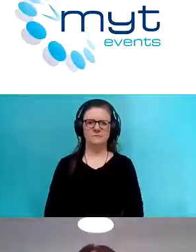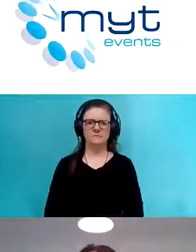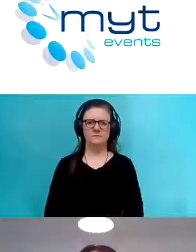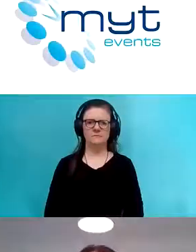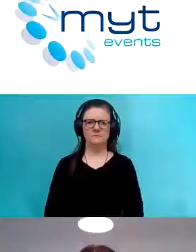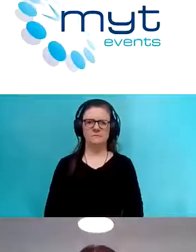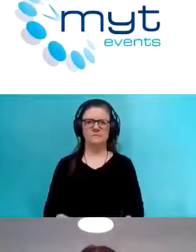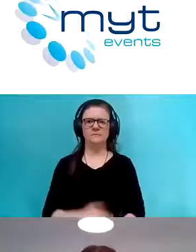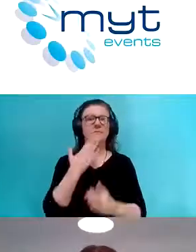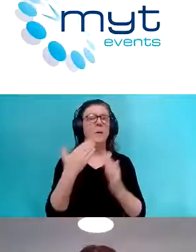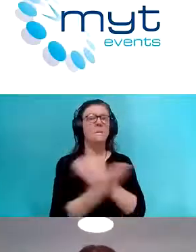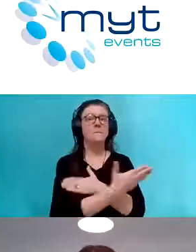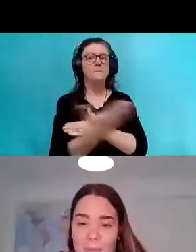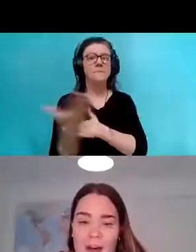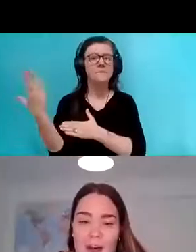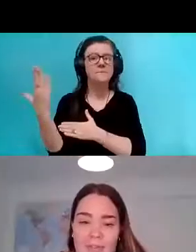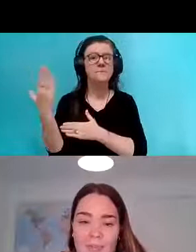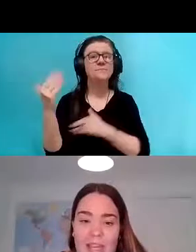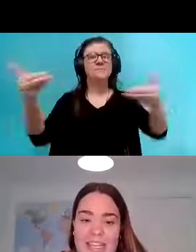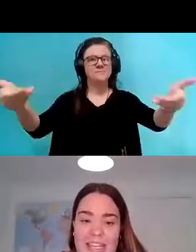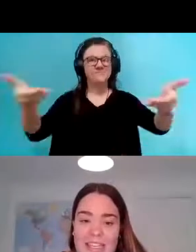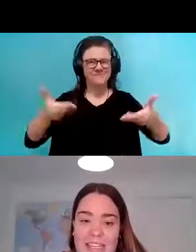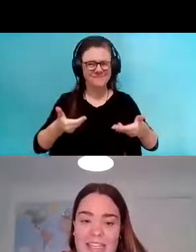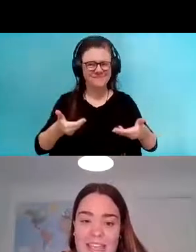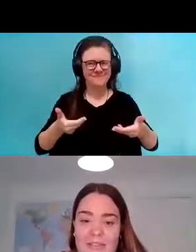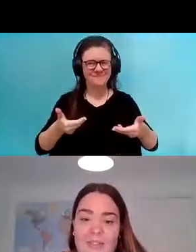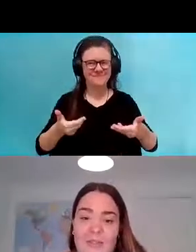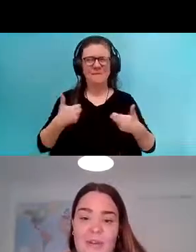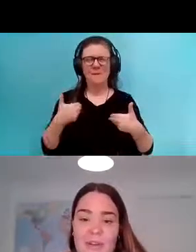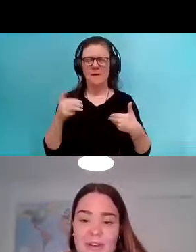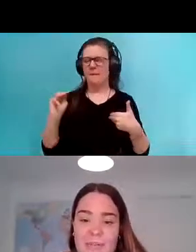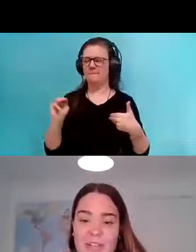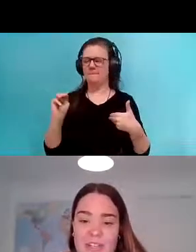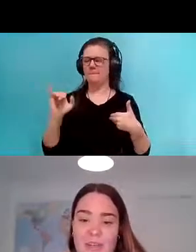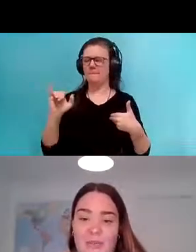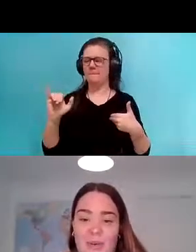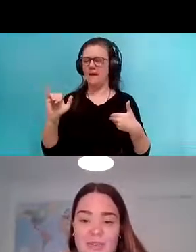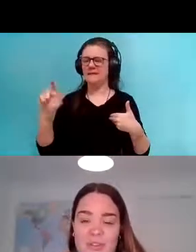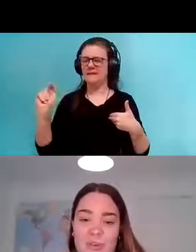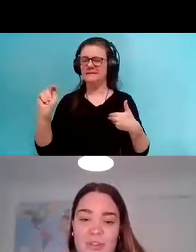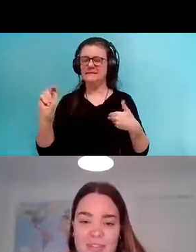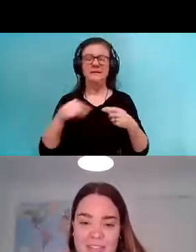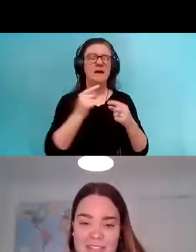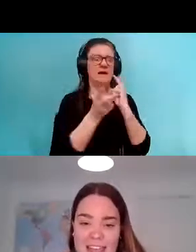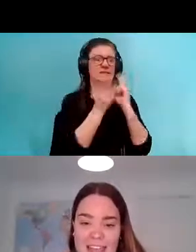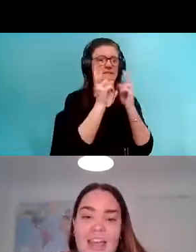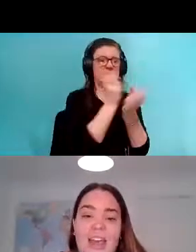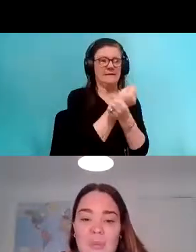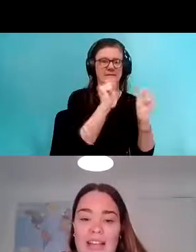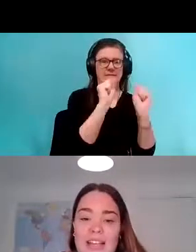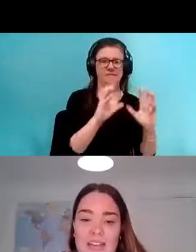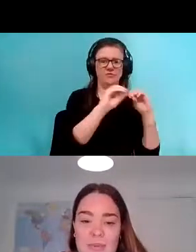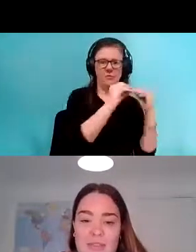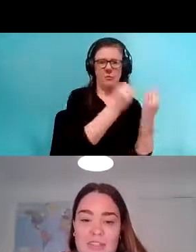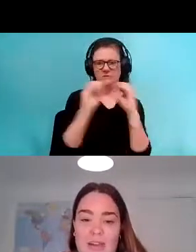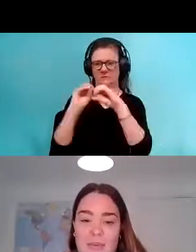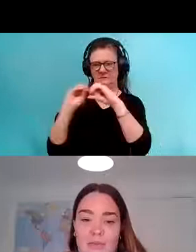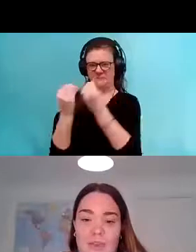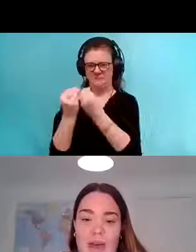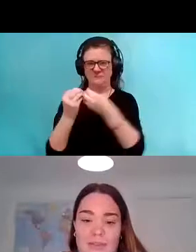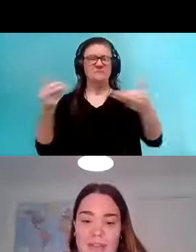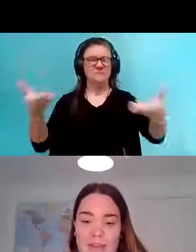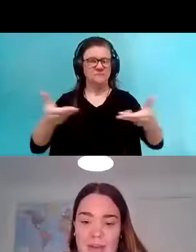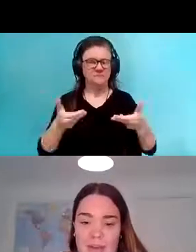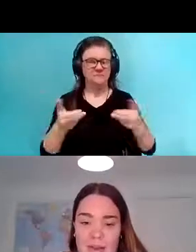Good morning all, and a very warm welcome on behalf of MYT and Sightsavers. We're very much looking forward to supporting you today. We'd like to open today